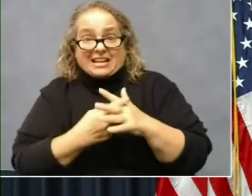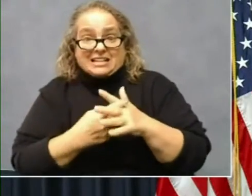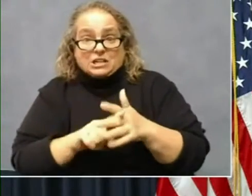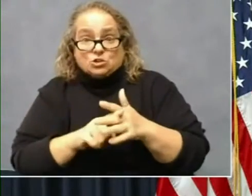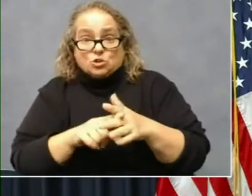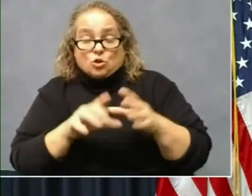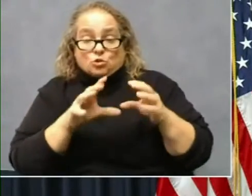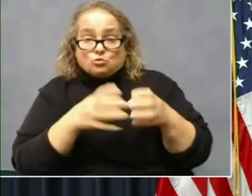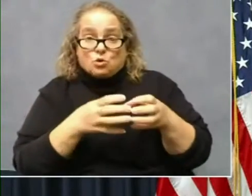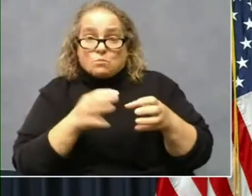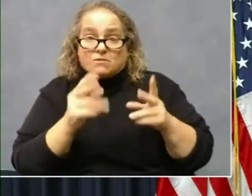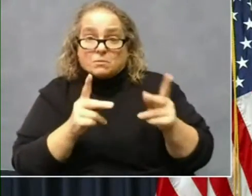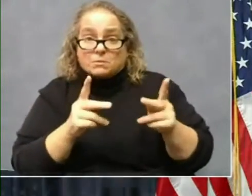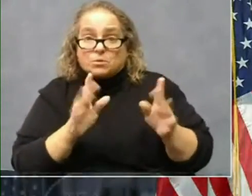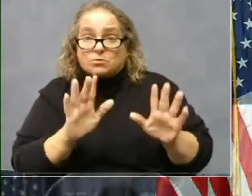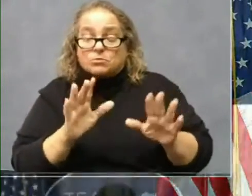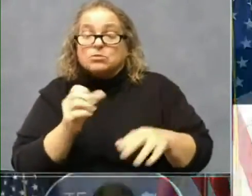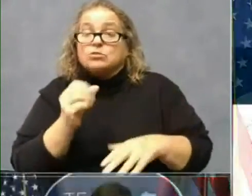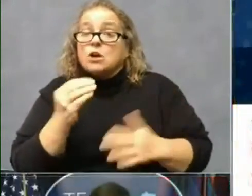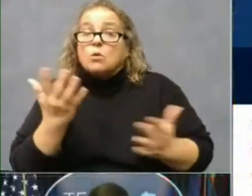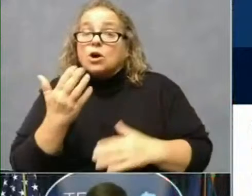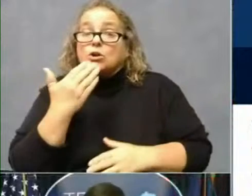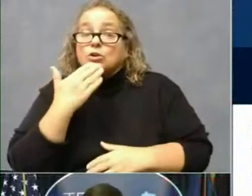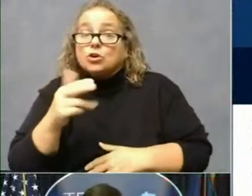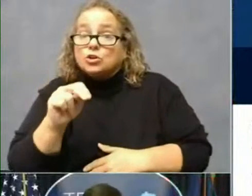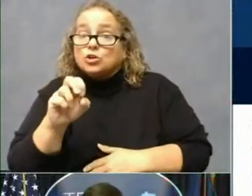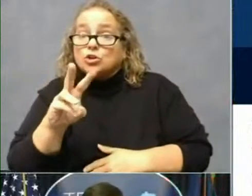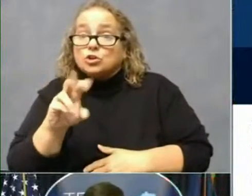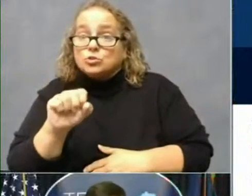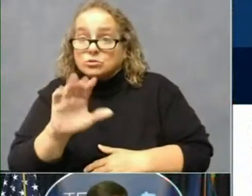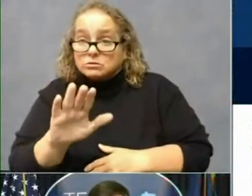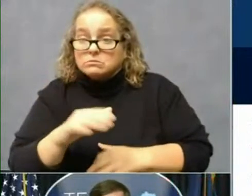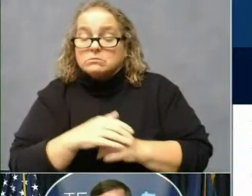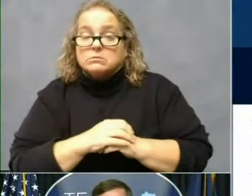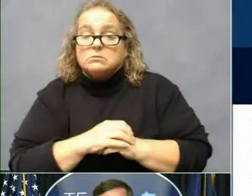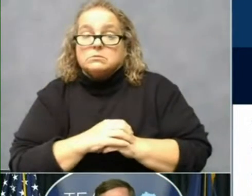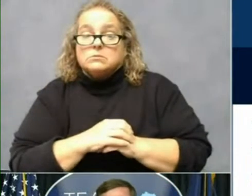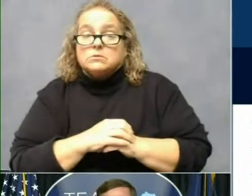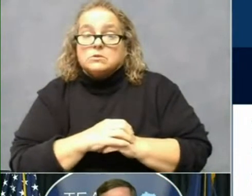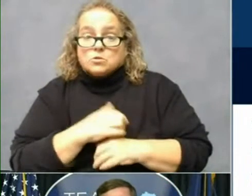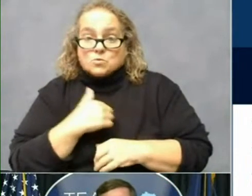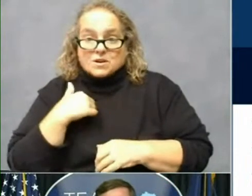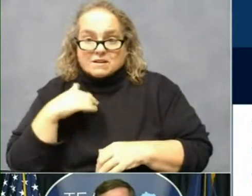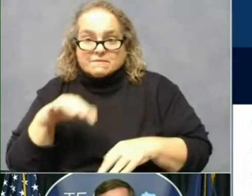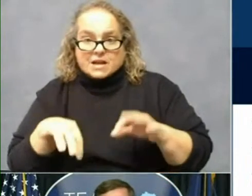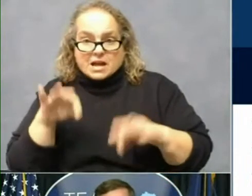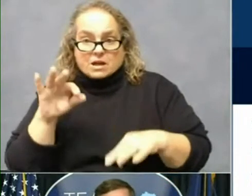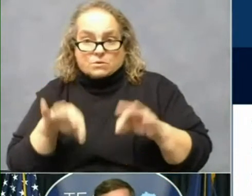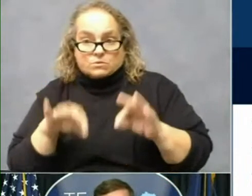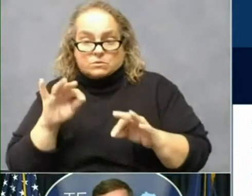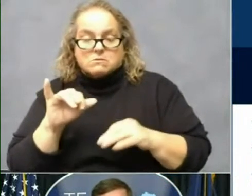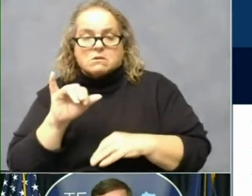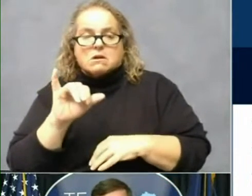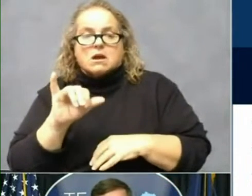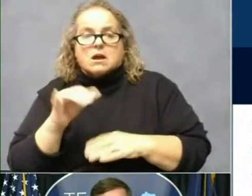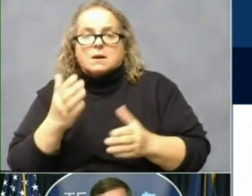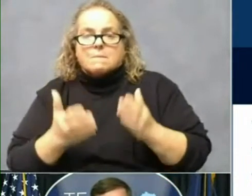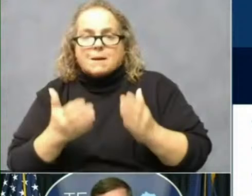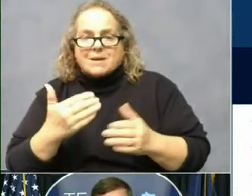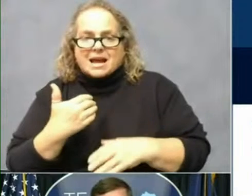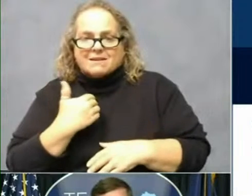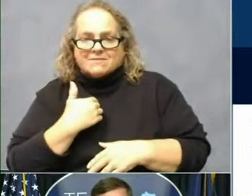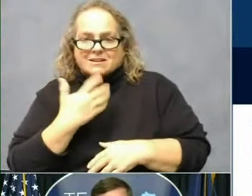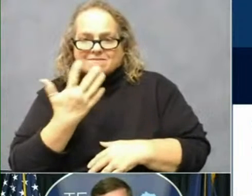news. Let's put up the slide. We believe that there may be as many as 5